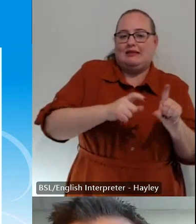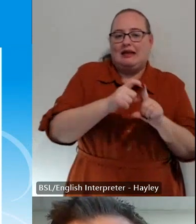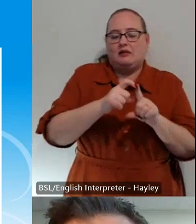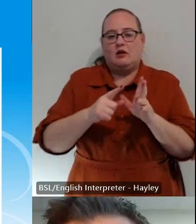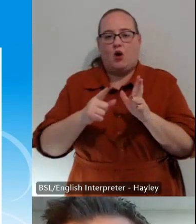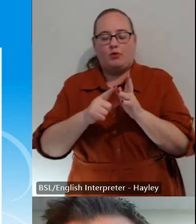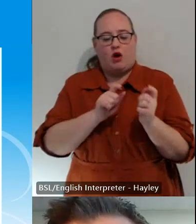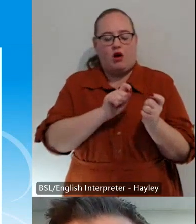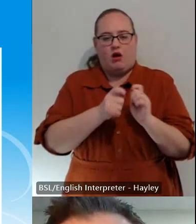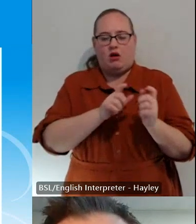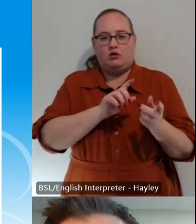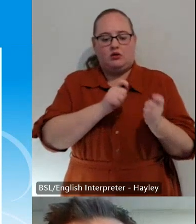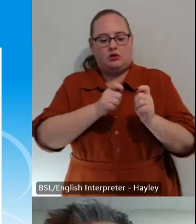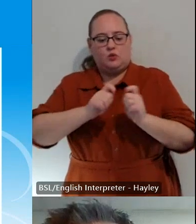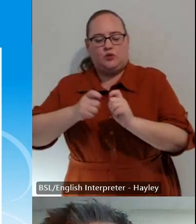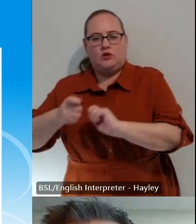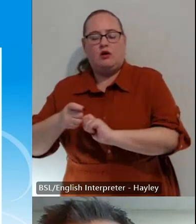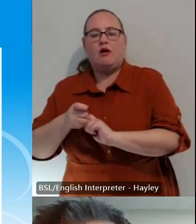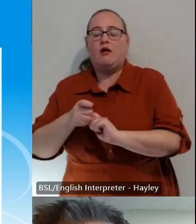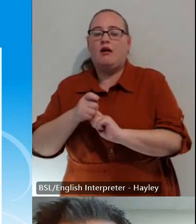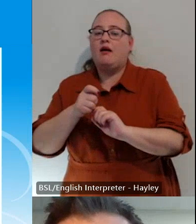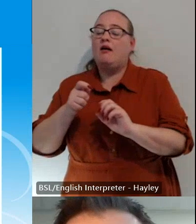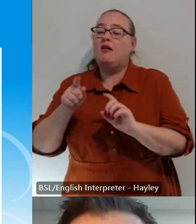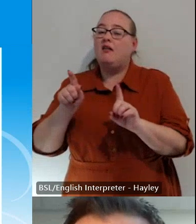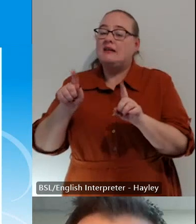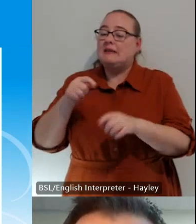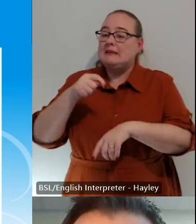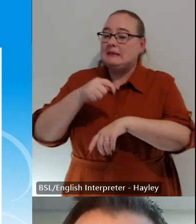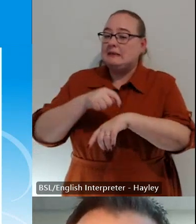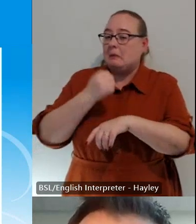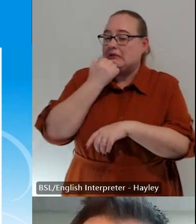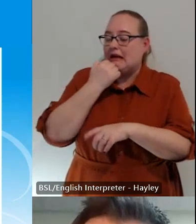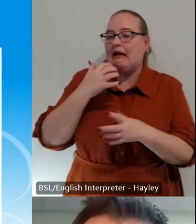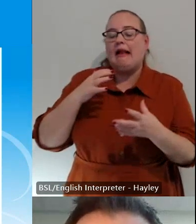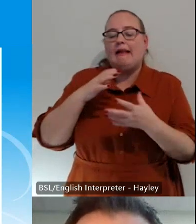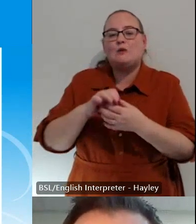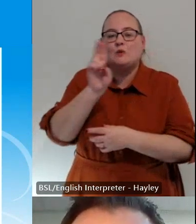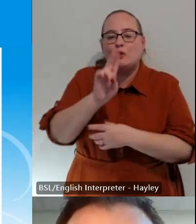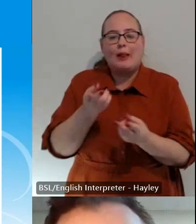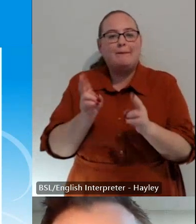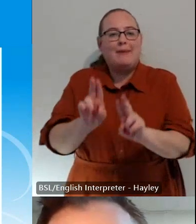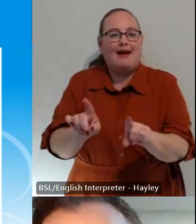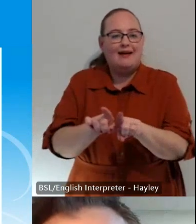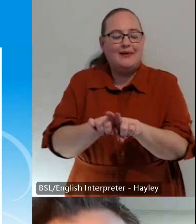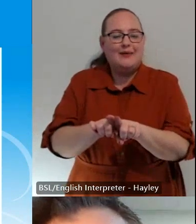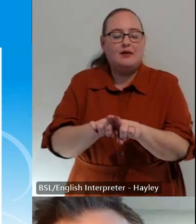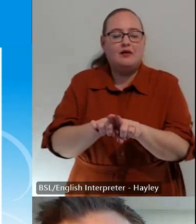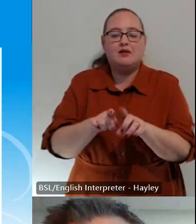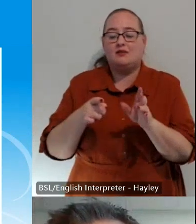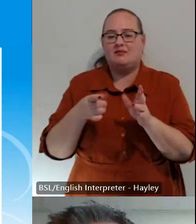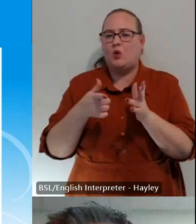children attending schools again. And unfortunately, even though people talked about Omicron being mild in inverted commas, which it certainly is